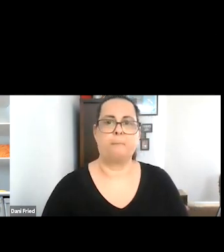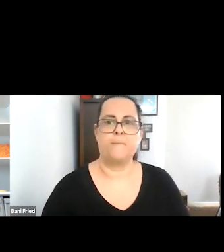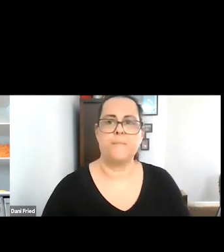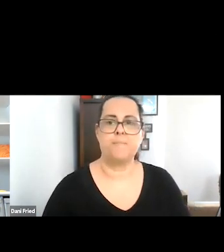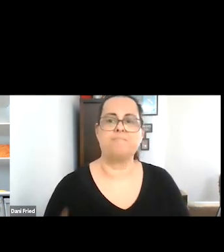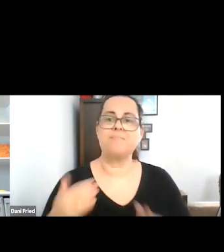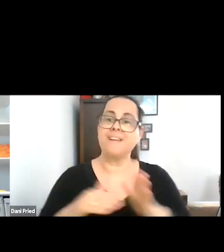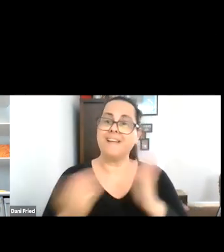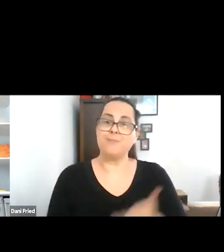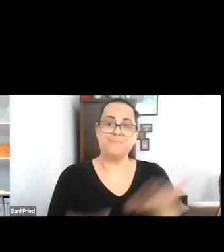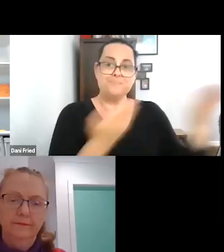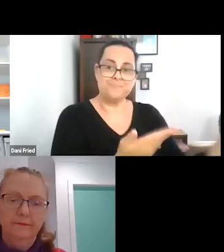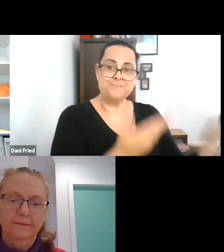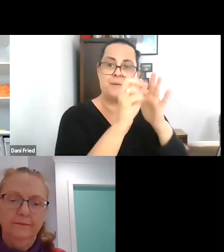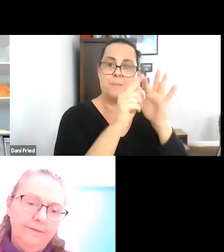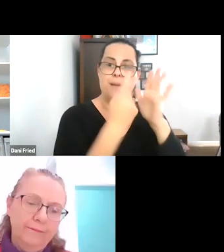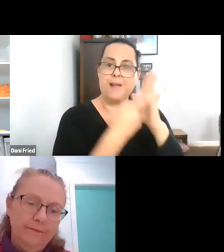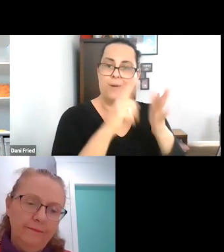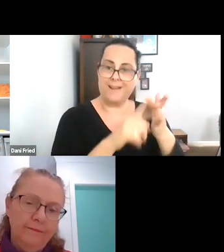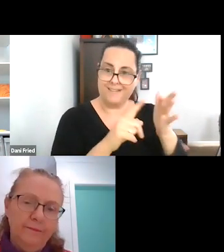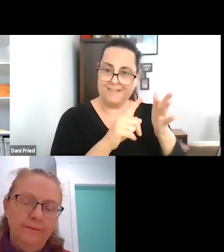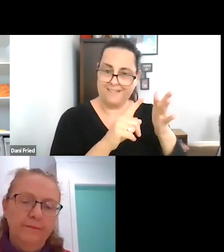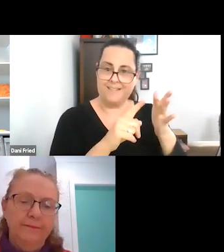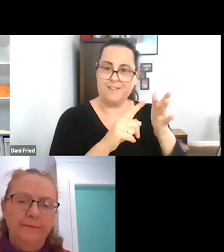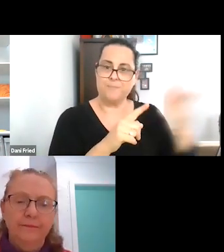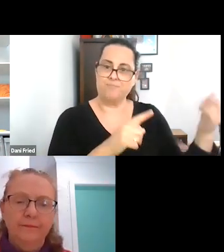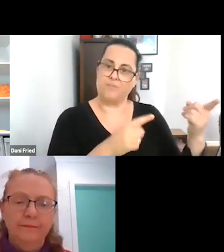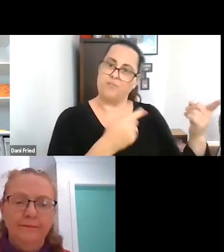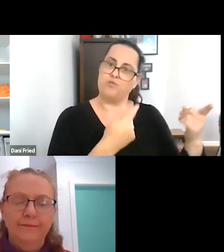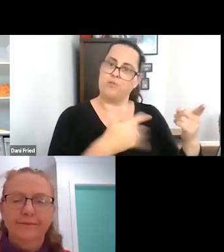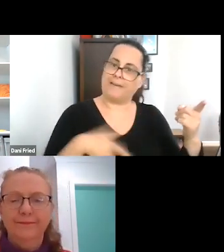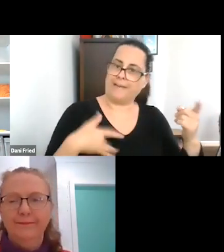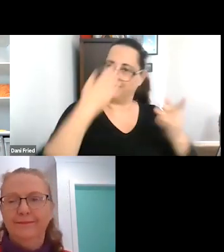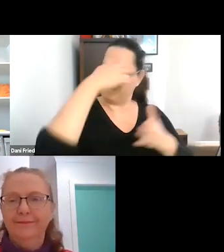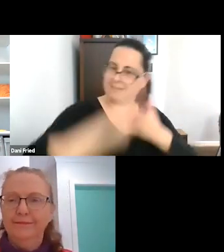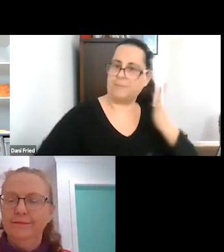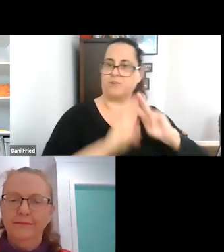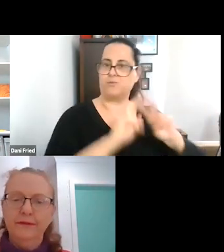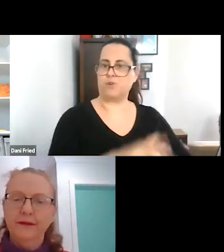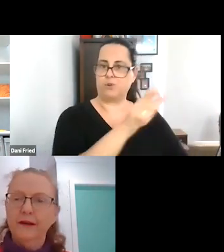Now I'll hand over to Peri, who is our lived experience researcher.